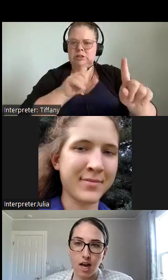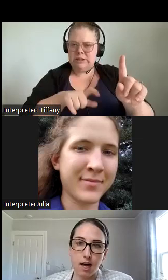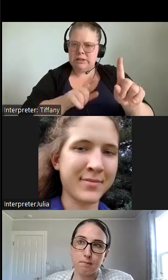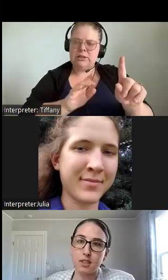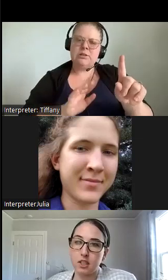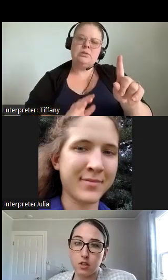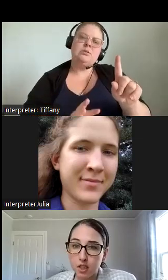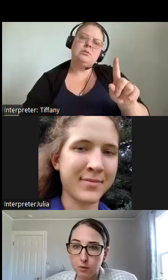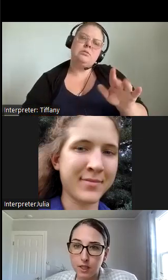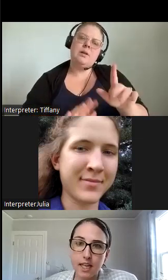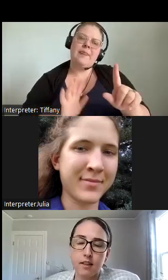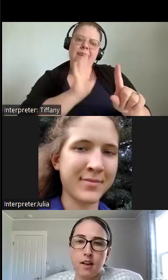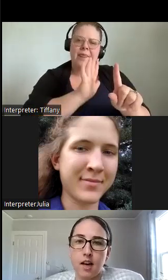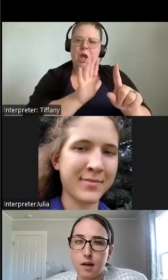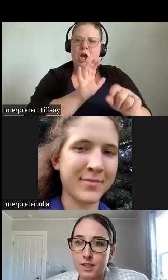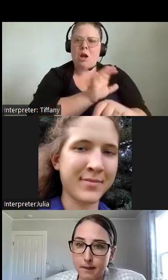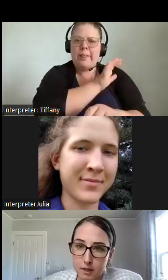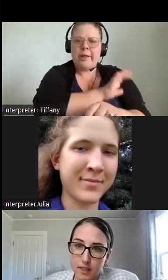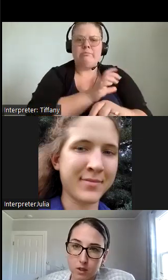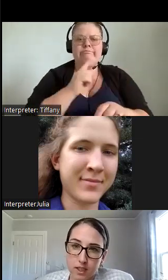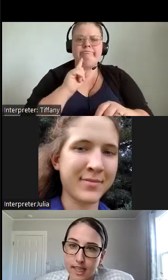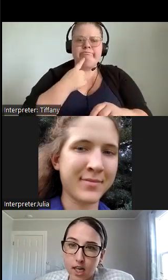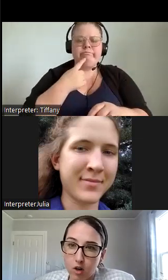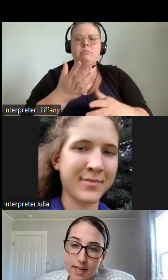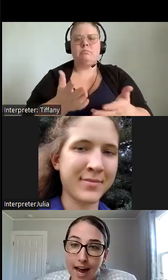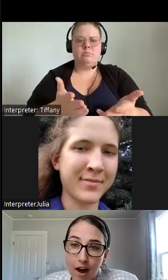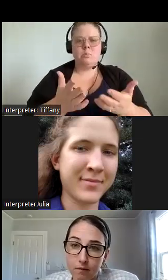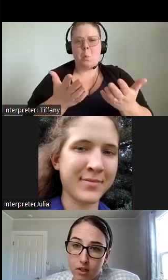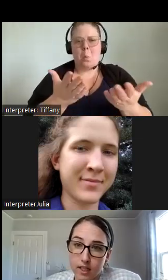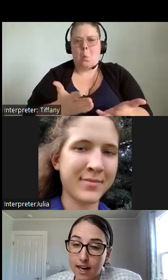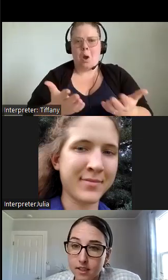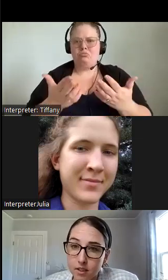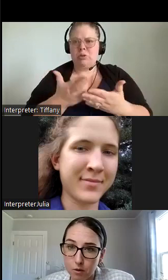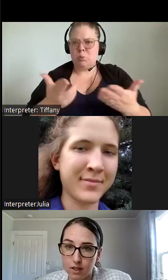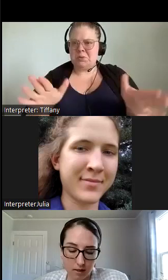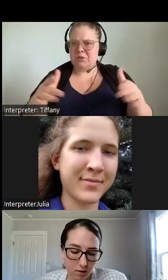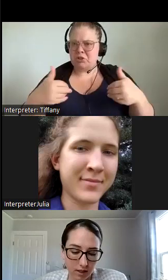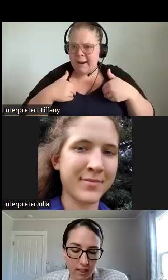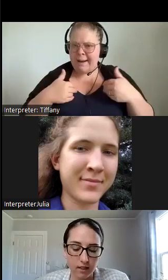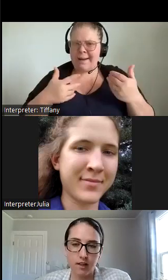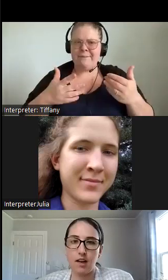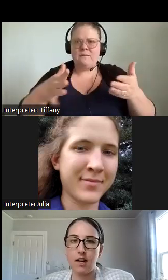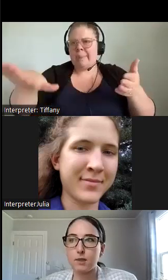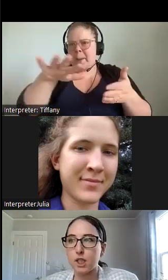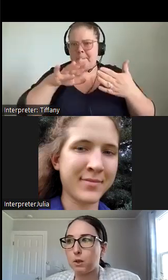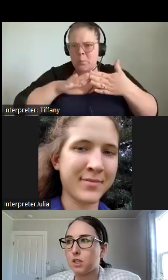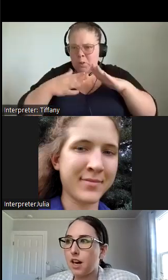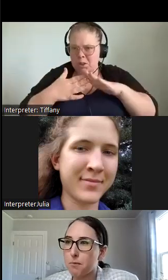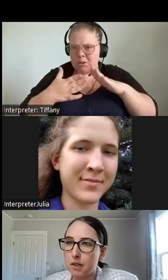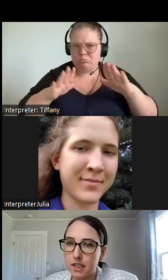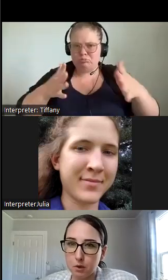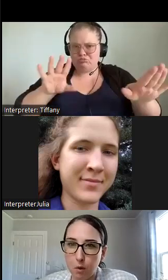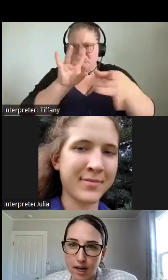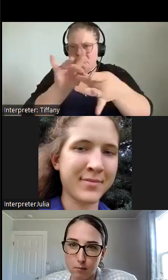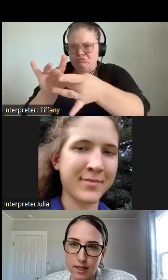their clinical acuity, what types of resources they already have and are connected to in the community. So when we're